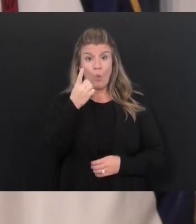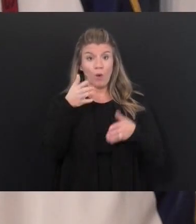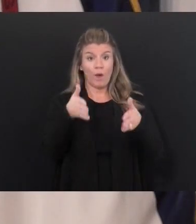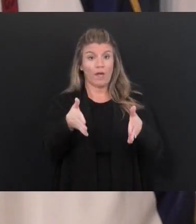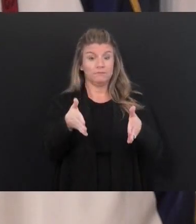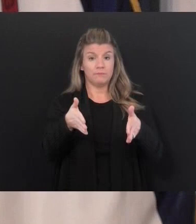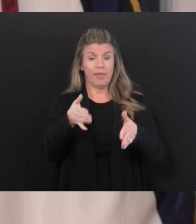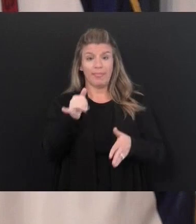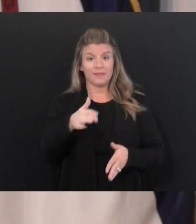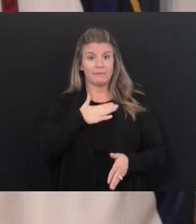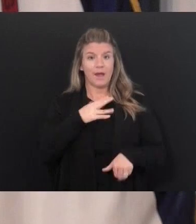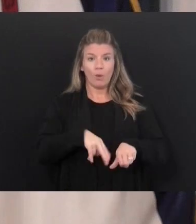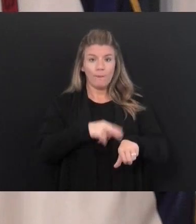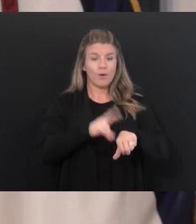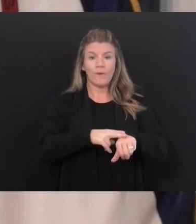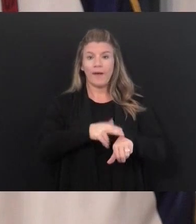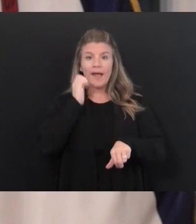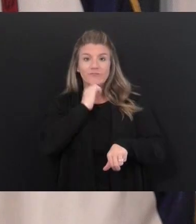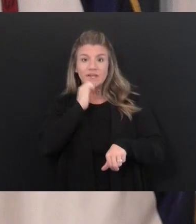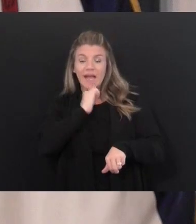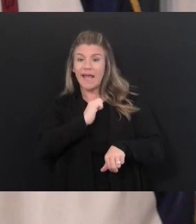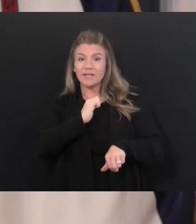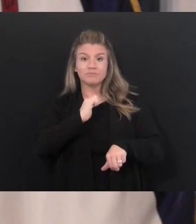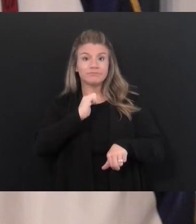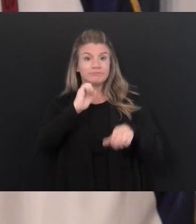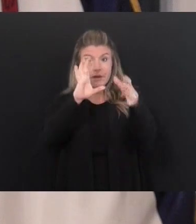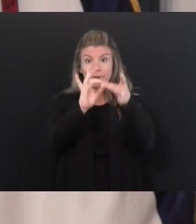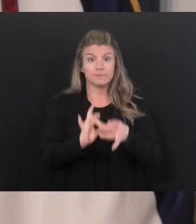talk. Our